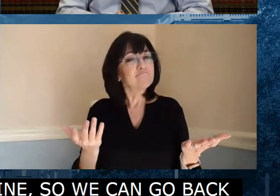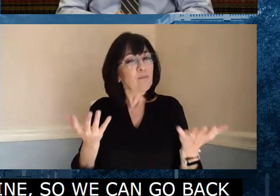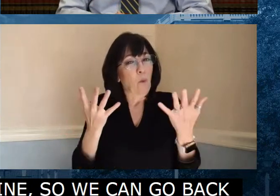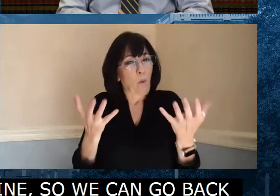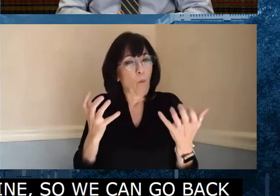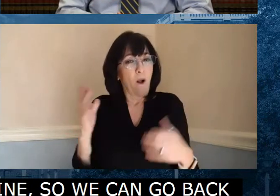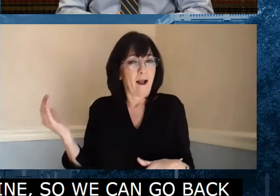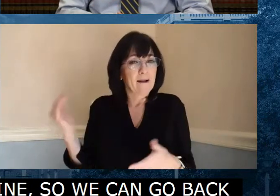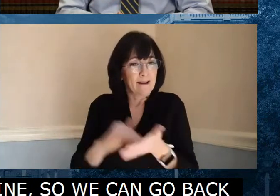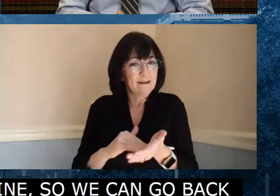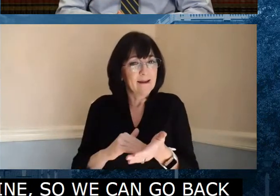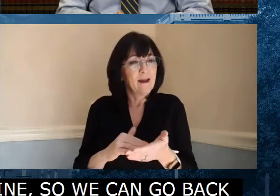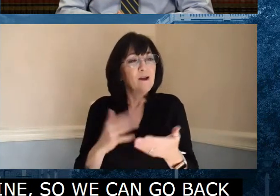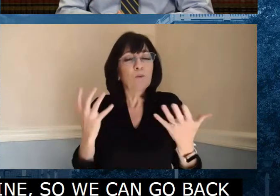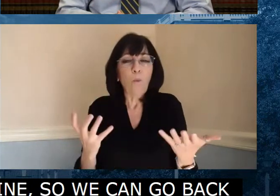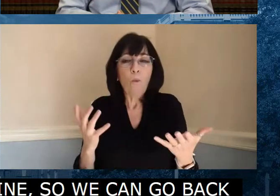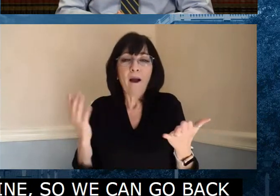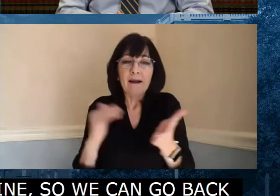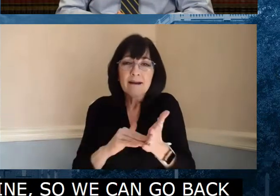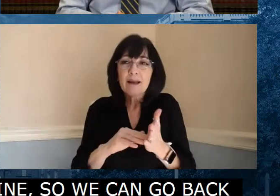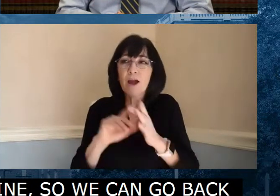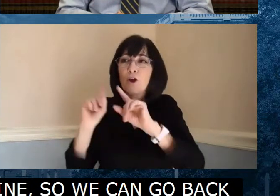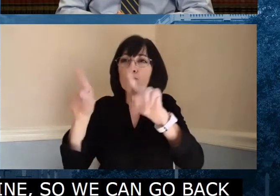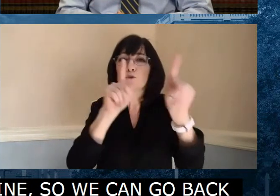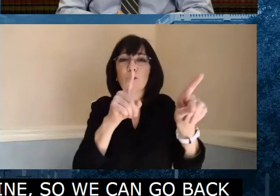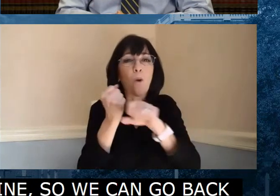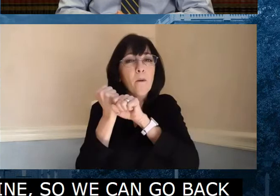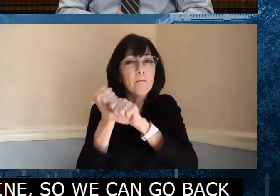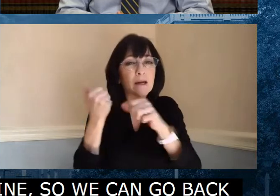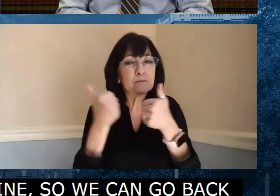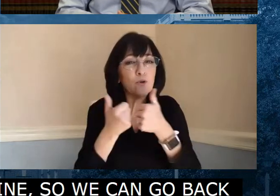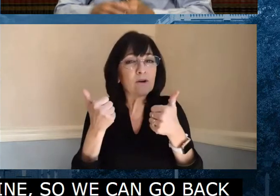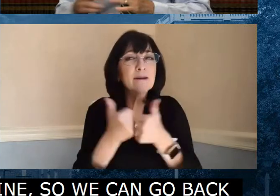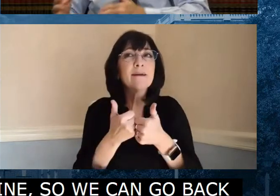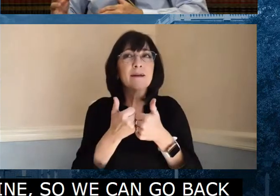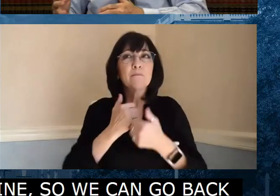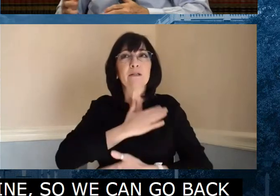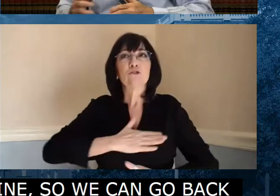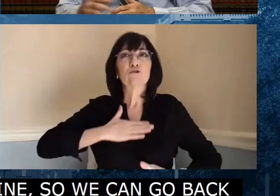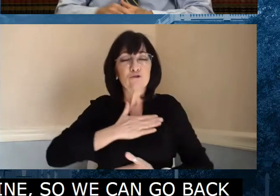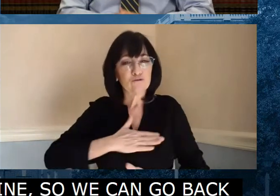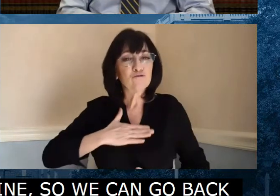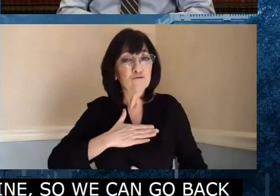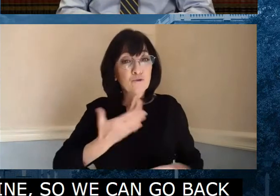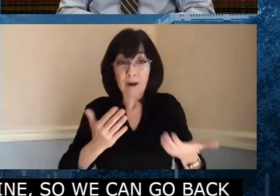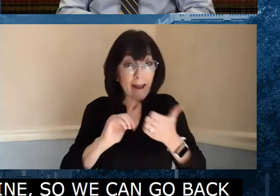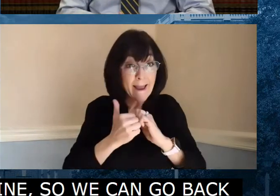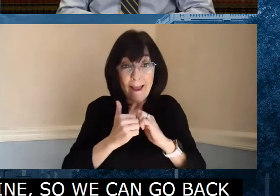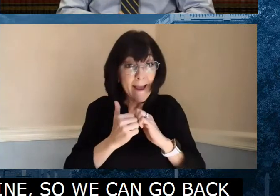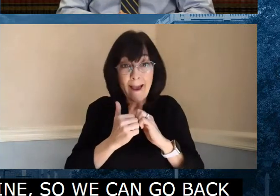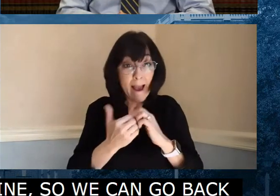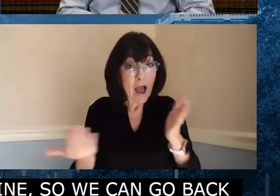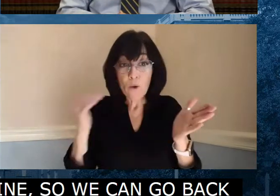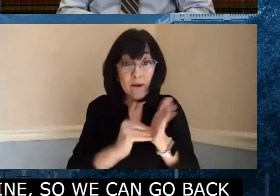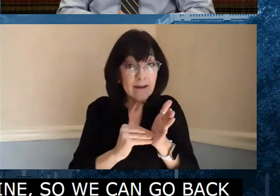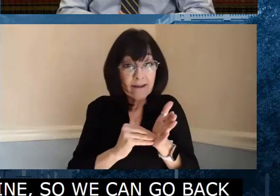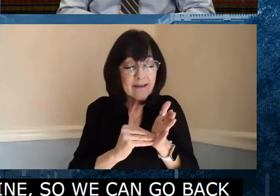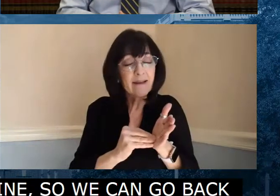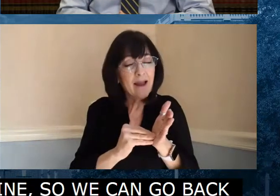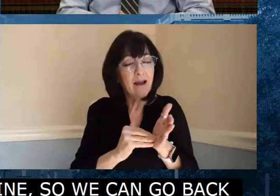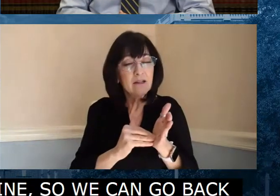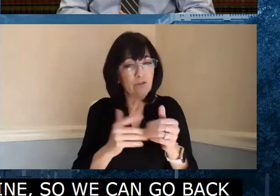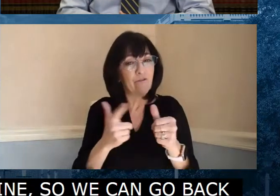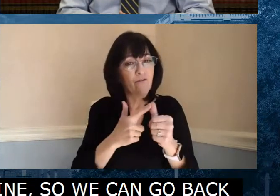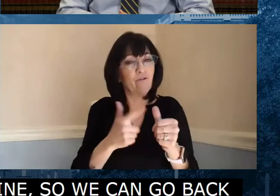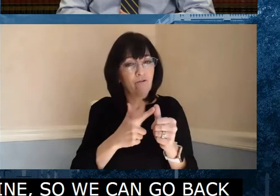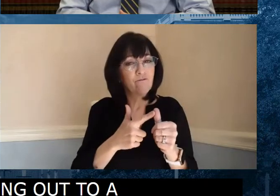to a ball game with lots of other fans and doing those kinds of things, then we've got to get to a place where we know it's safe to